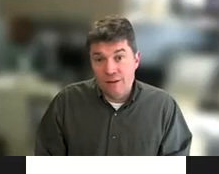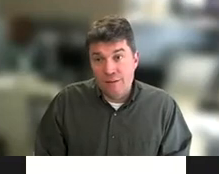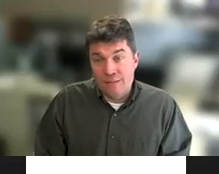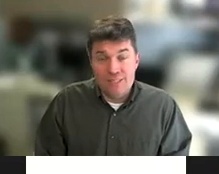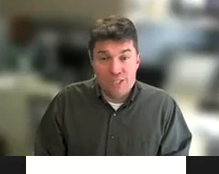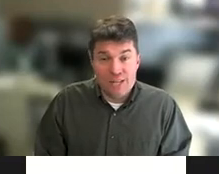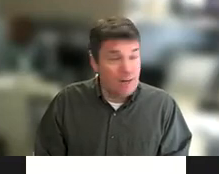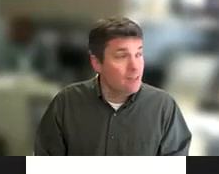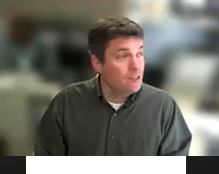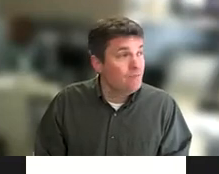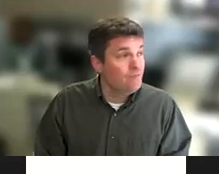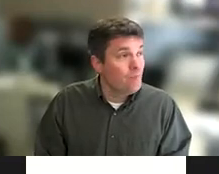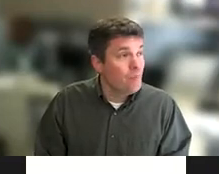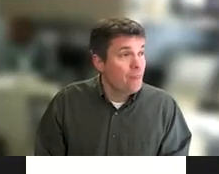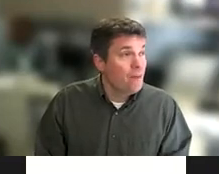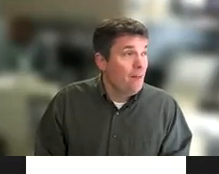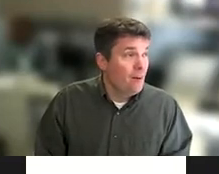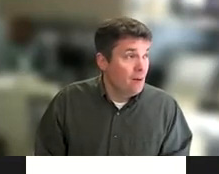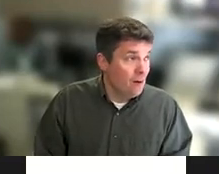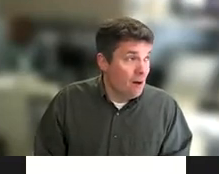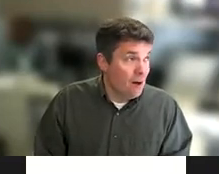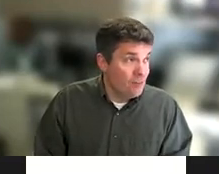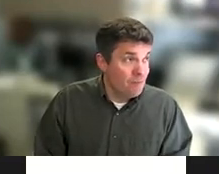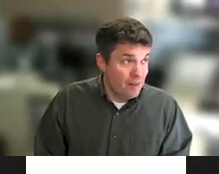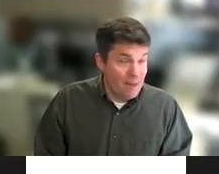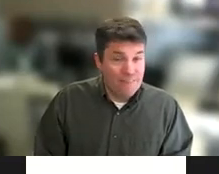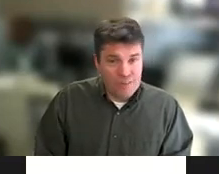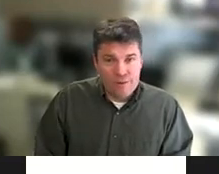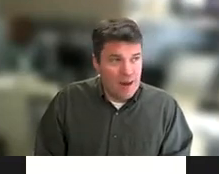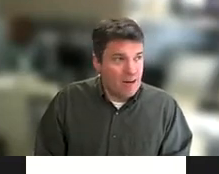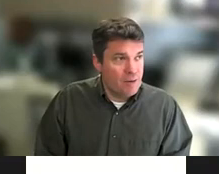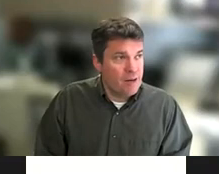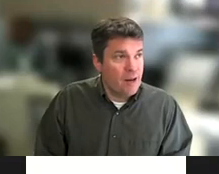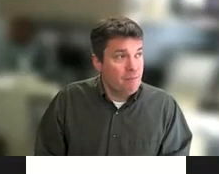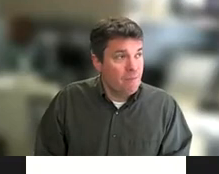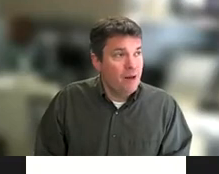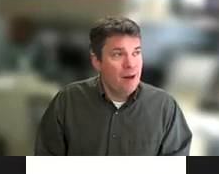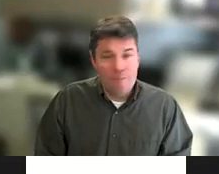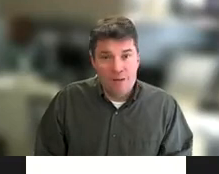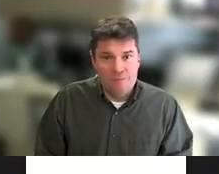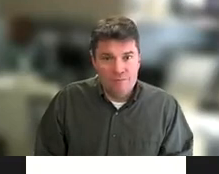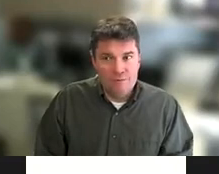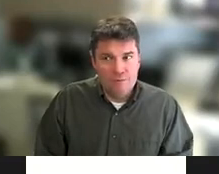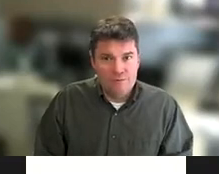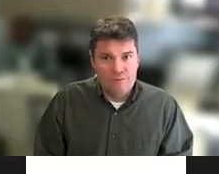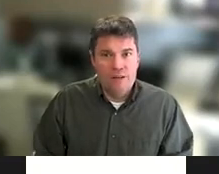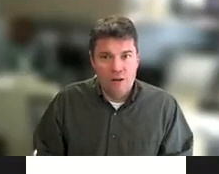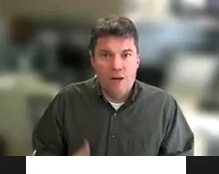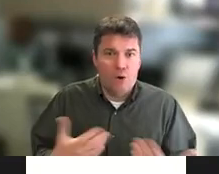of misunderstandings. So then often that fear of making a mistake may help